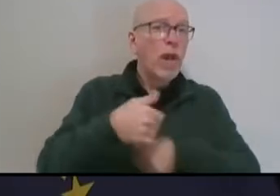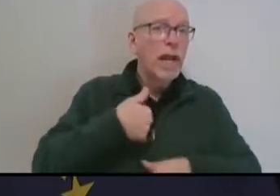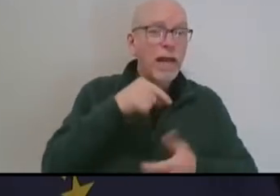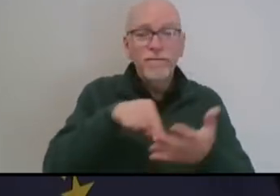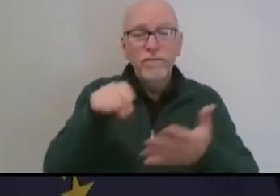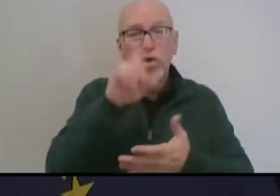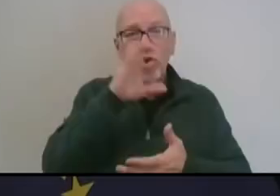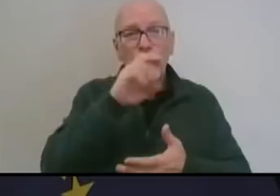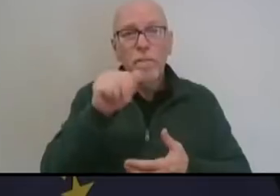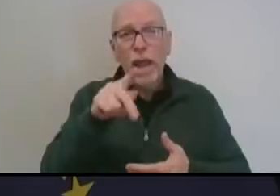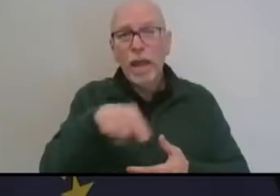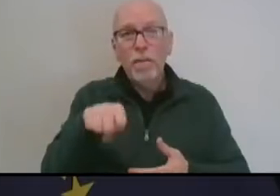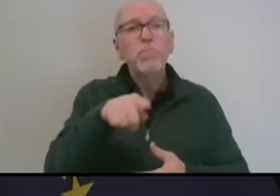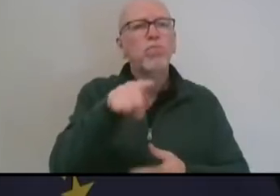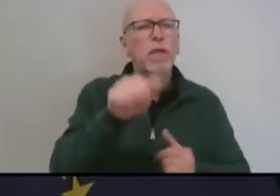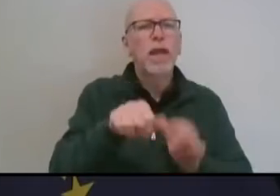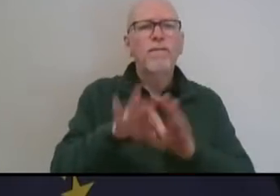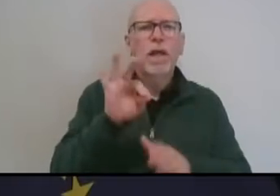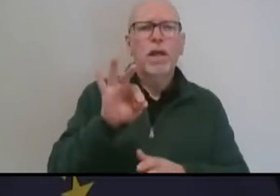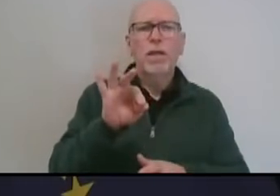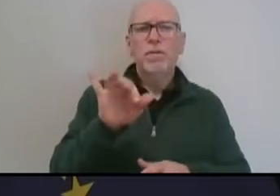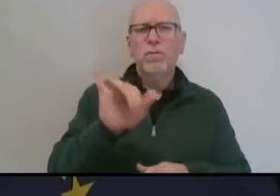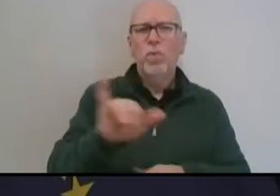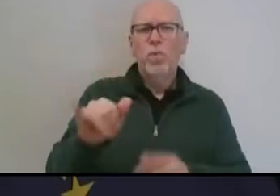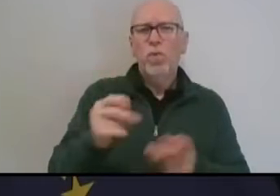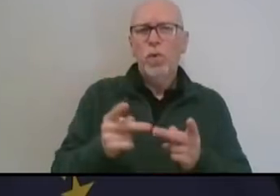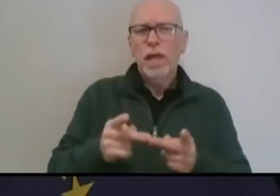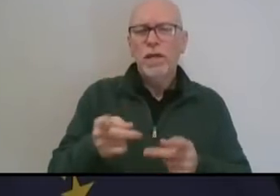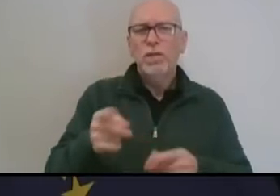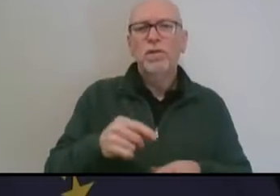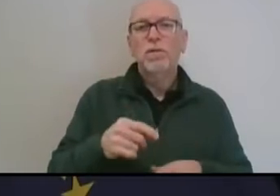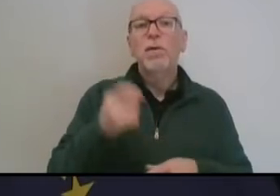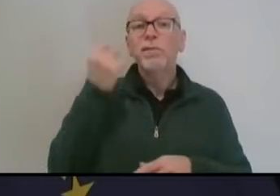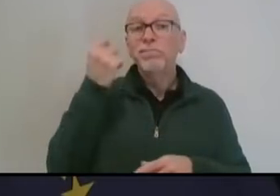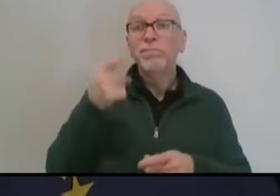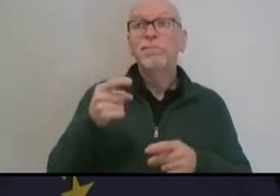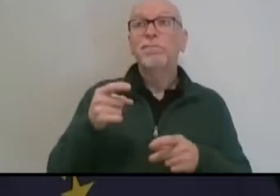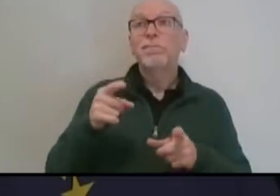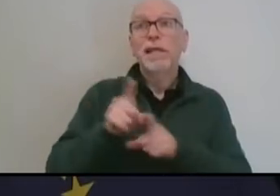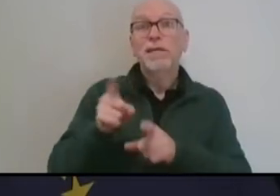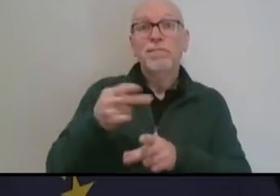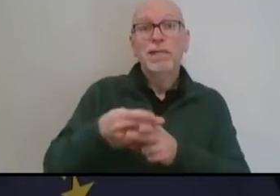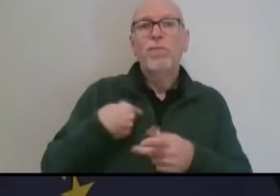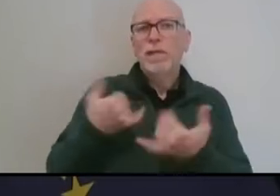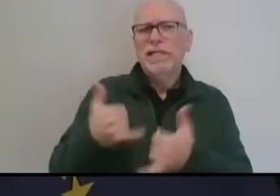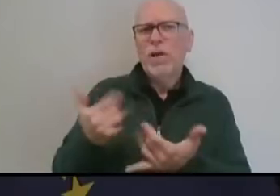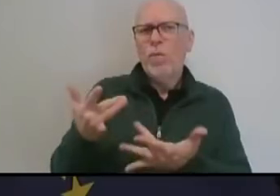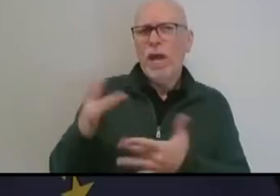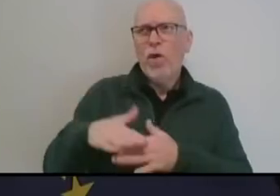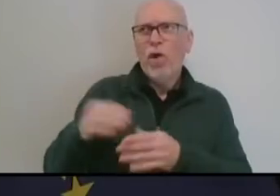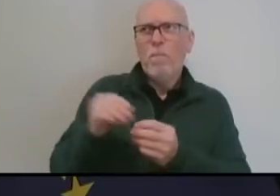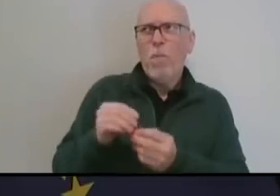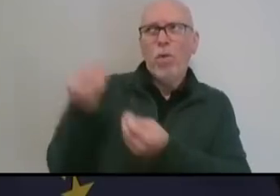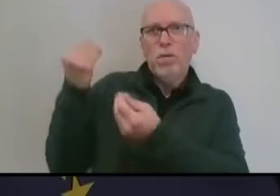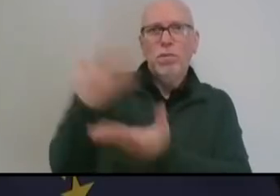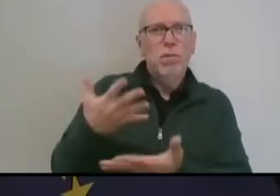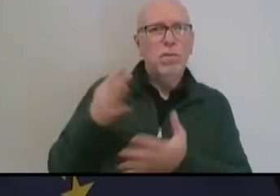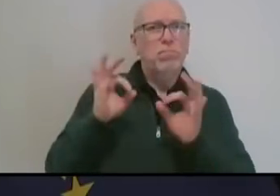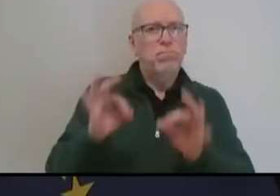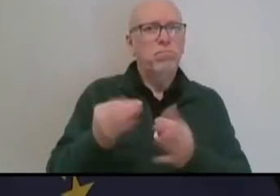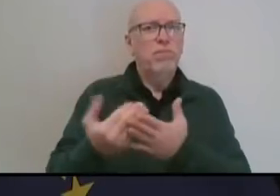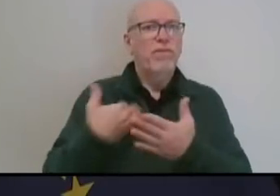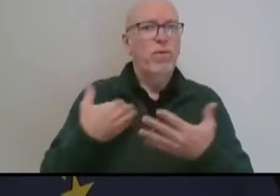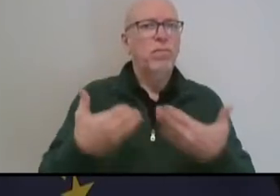at the map, you'd be able to find those locations. But as mentioned, still waiting to learn more details. Did I miss